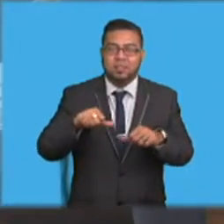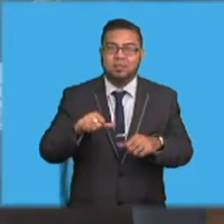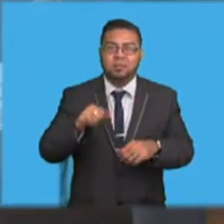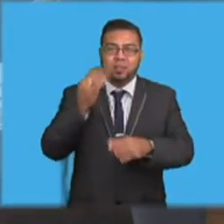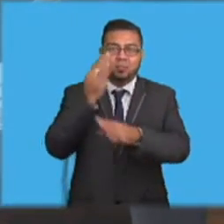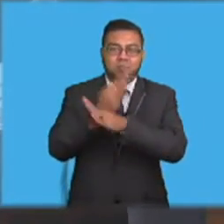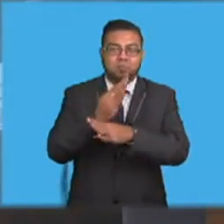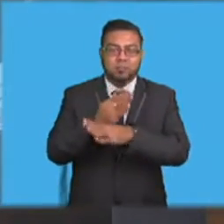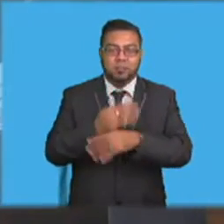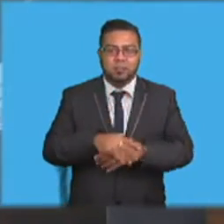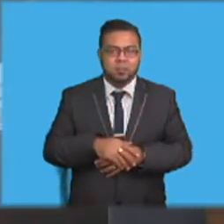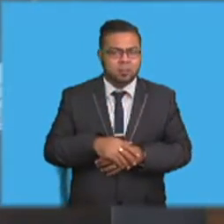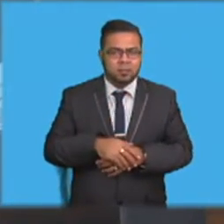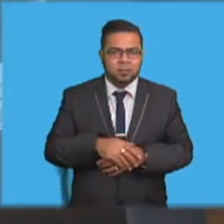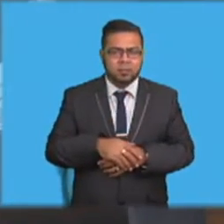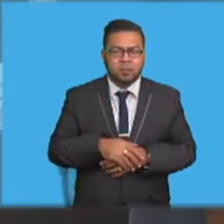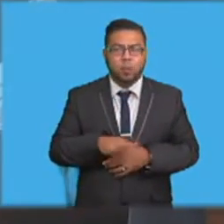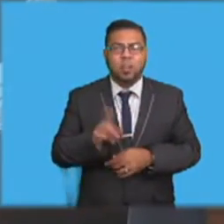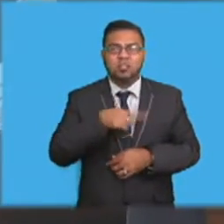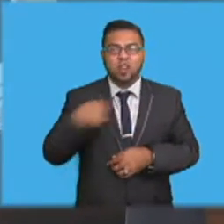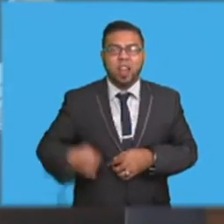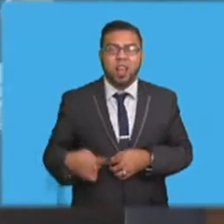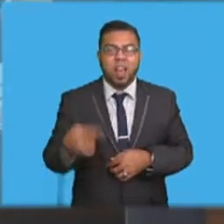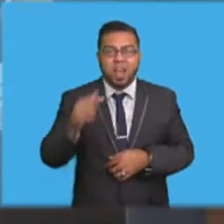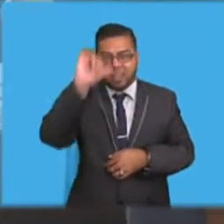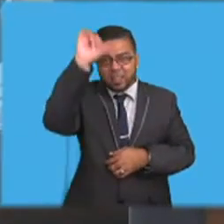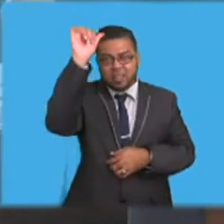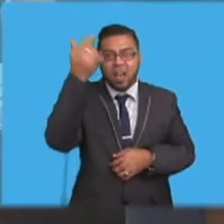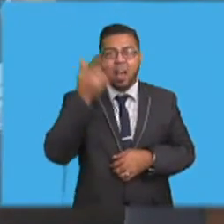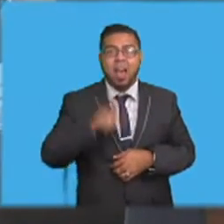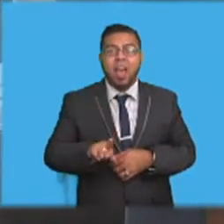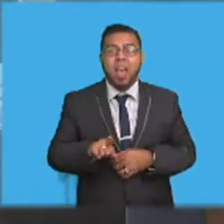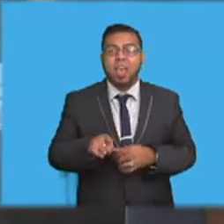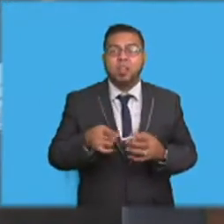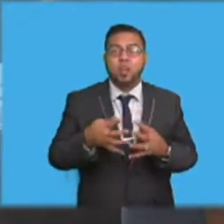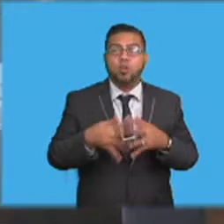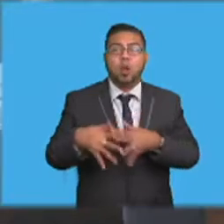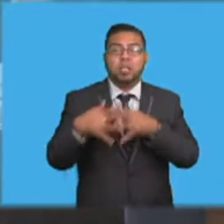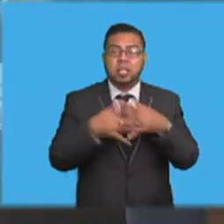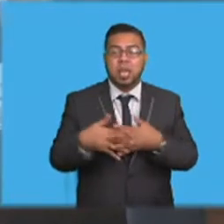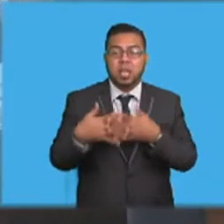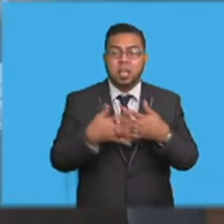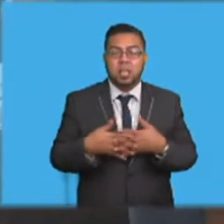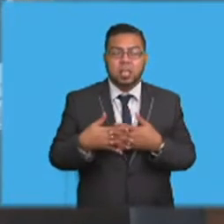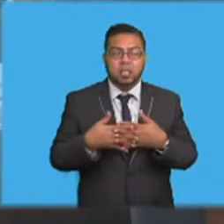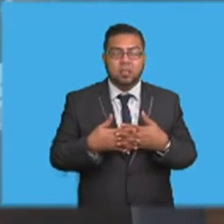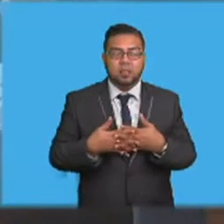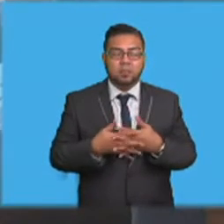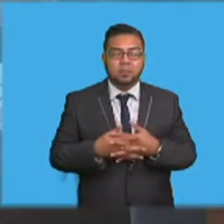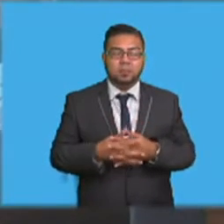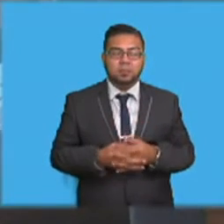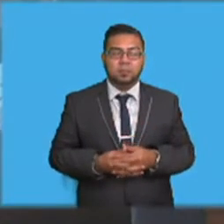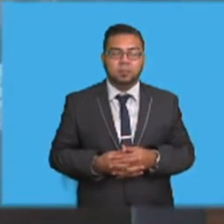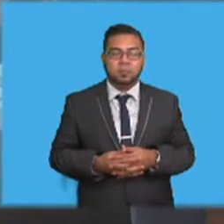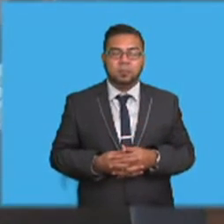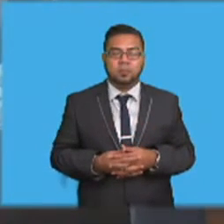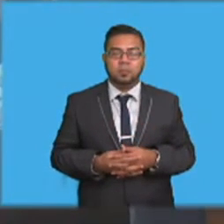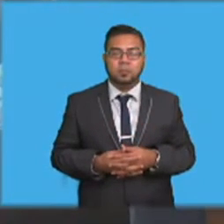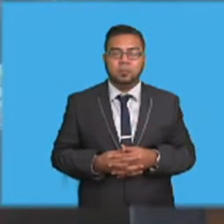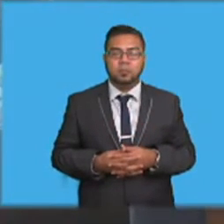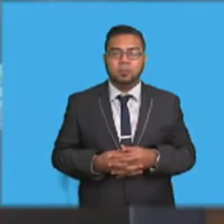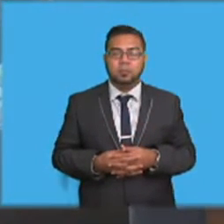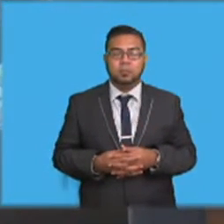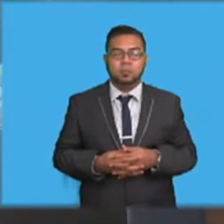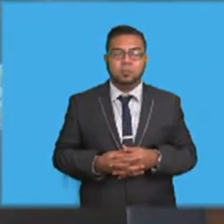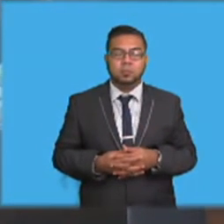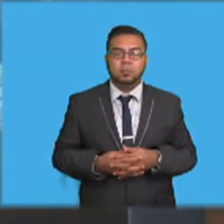While countries such as China, India or USA leading COP23. I plead to your party to address and rectify